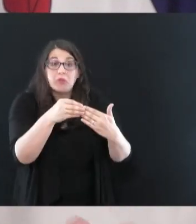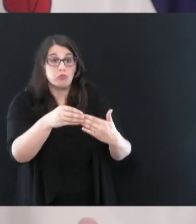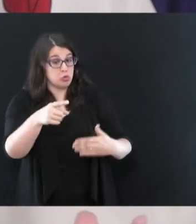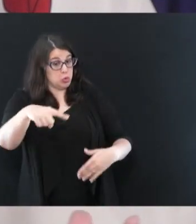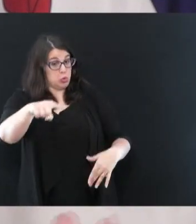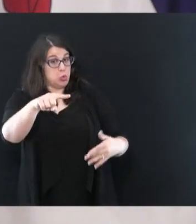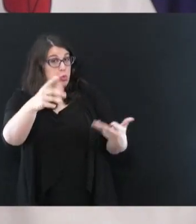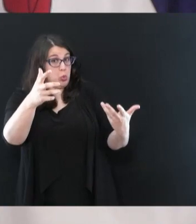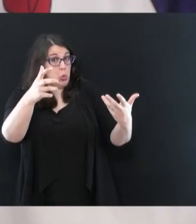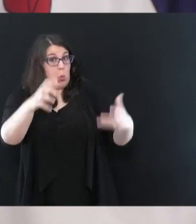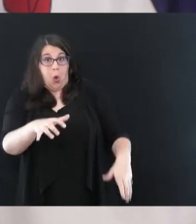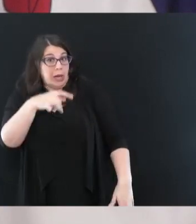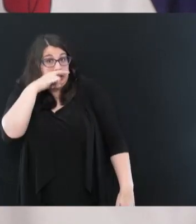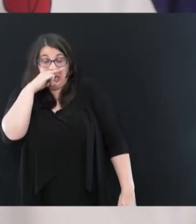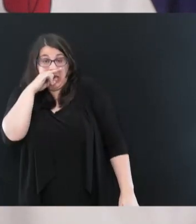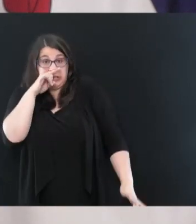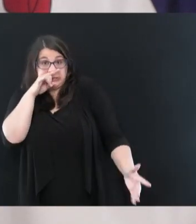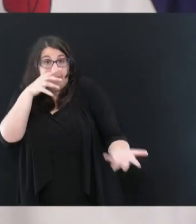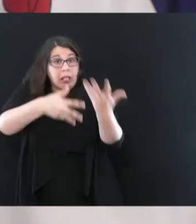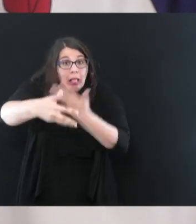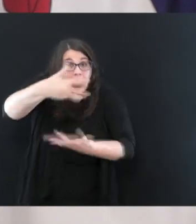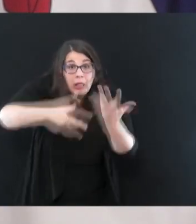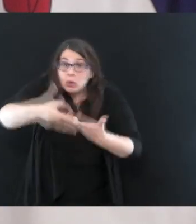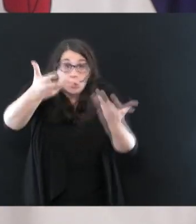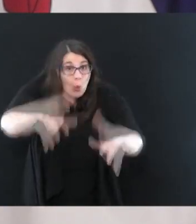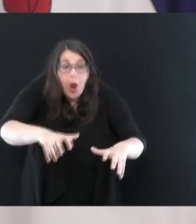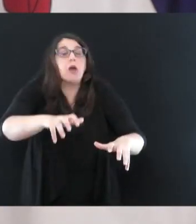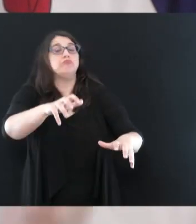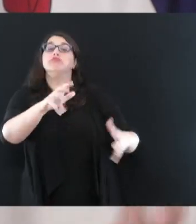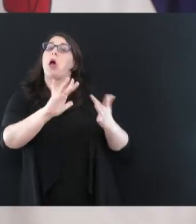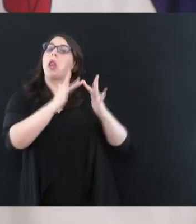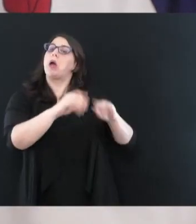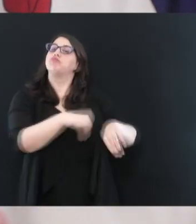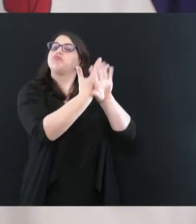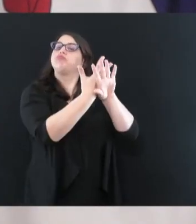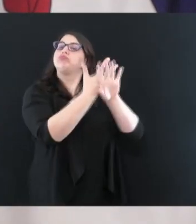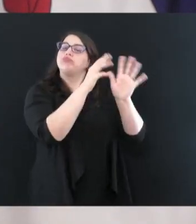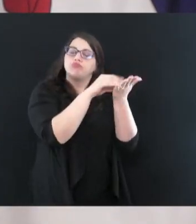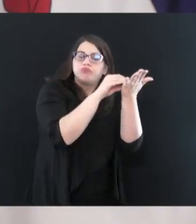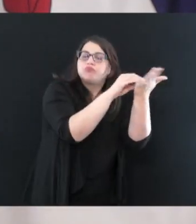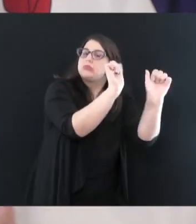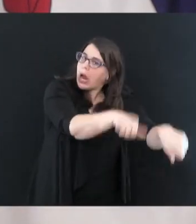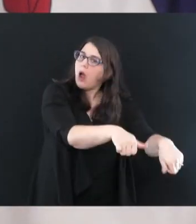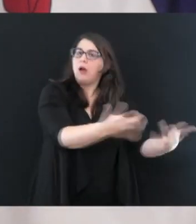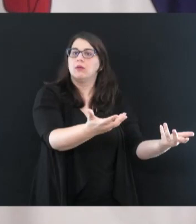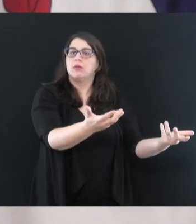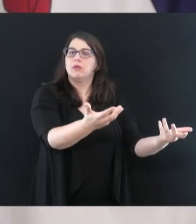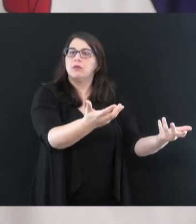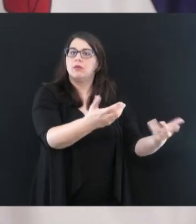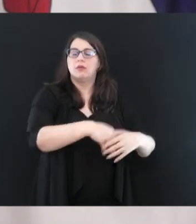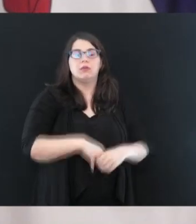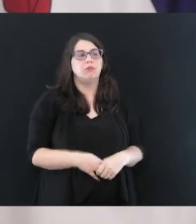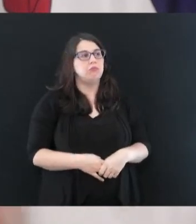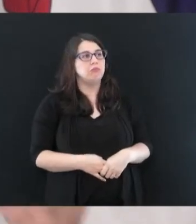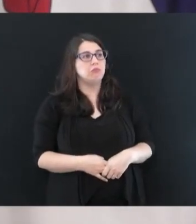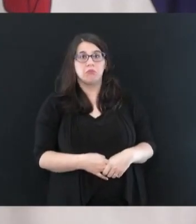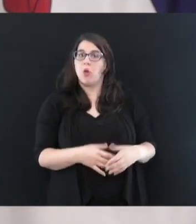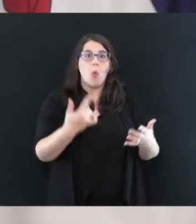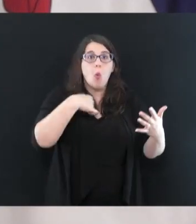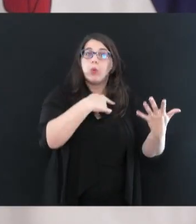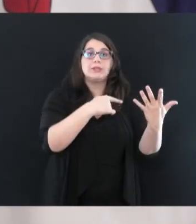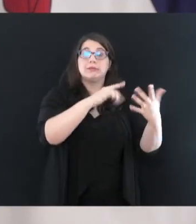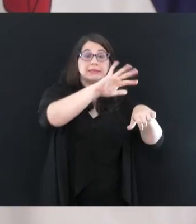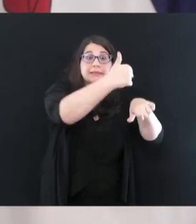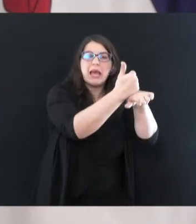want your kids to go to school, we'll do it online. We put up all the points of light to be able to do it